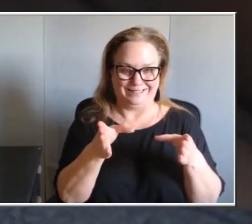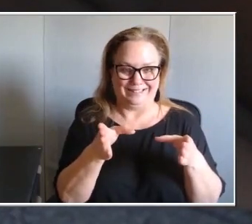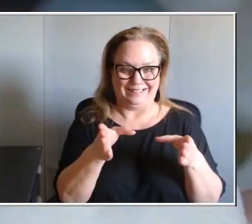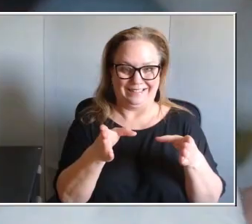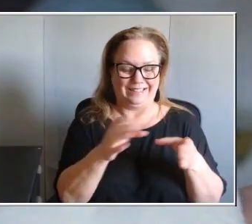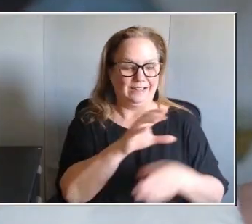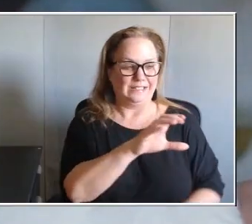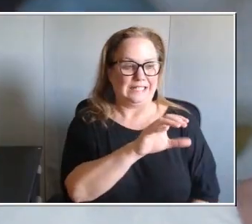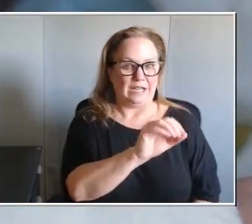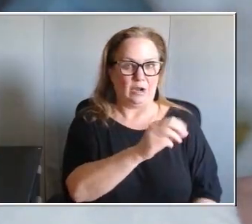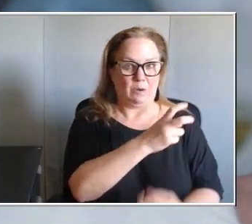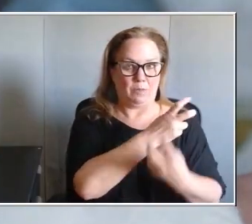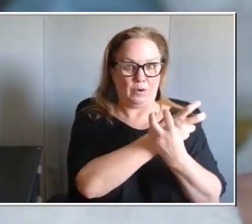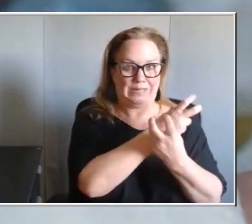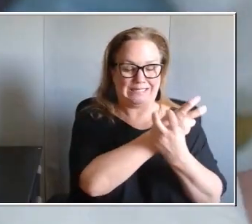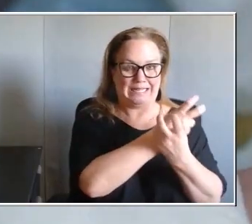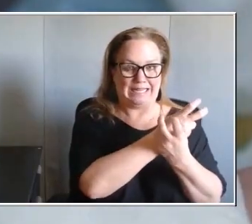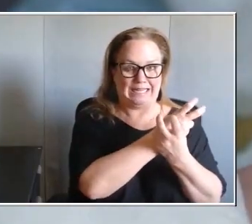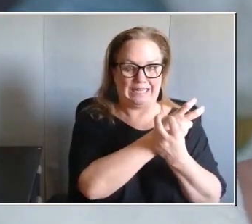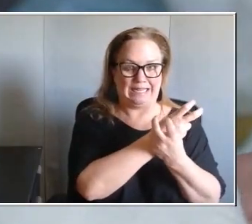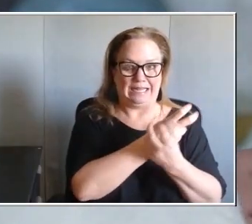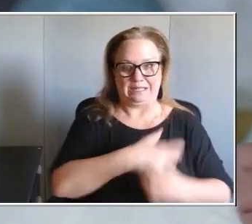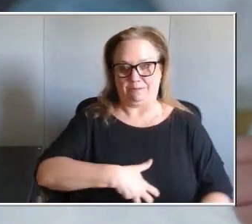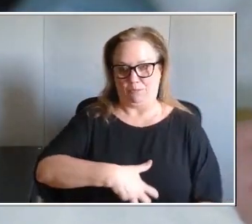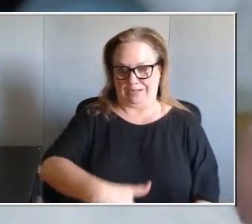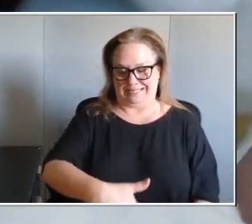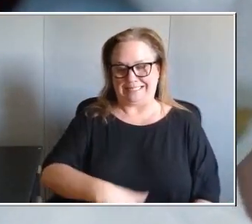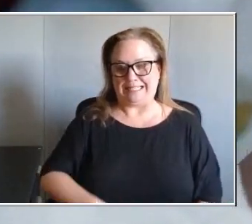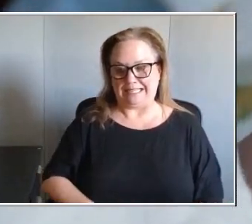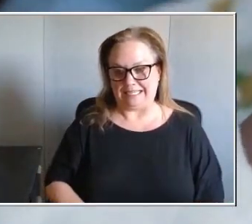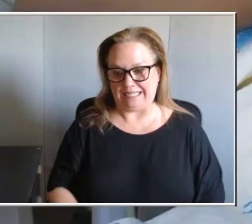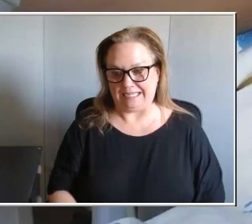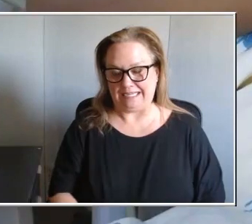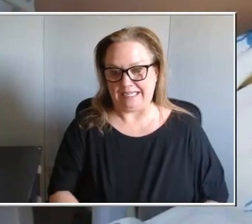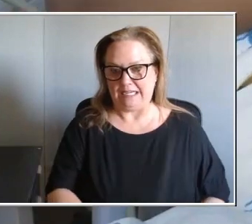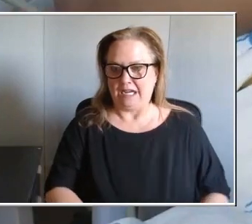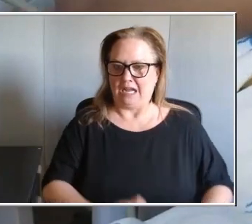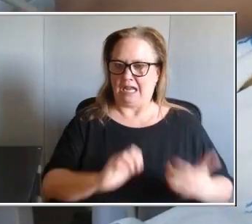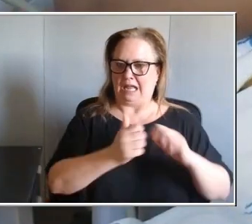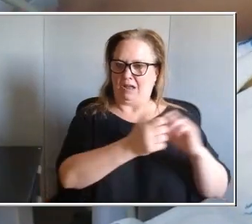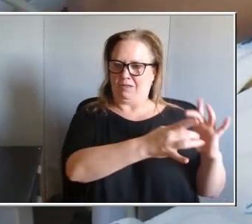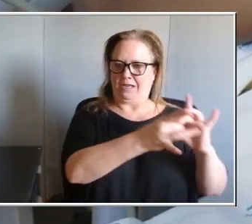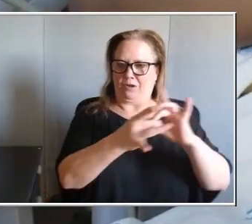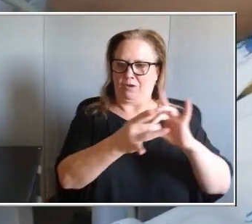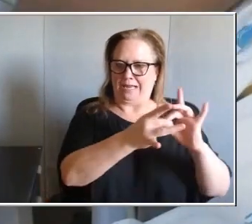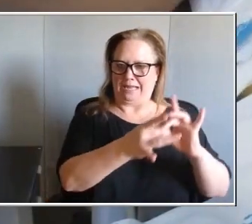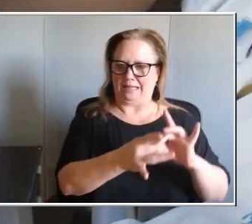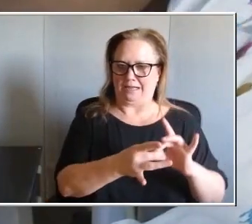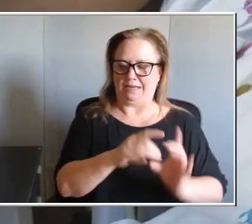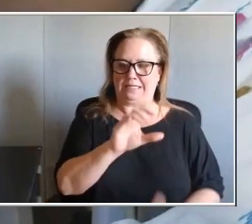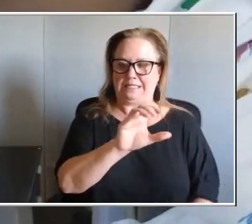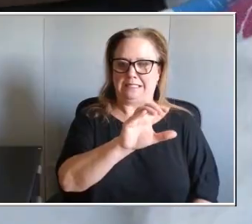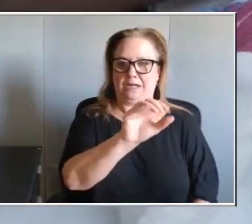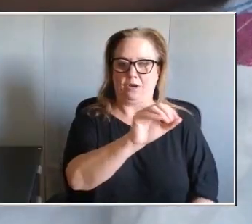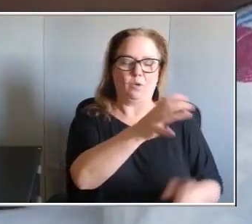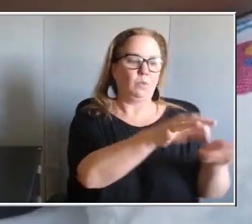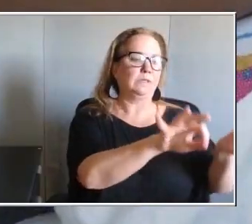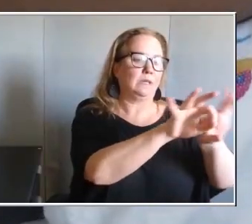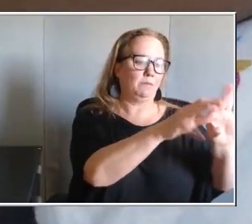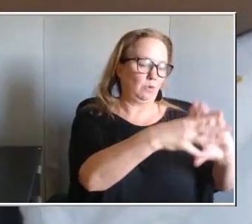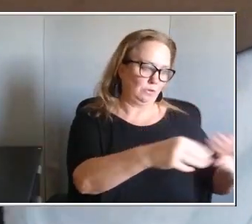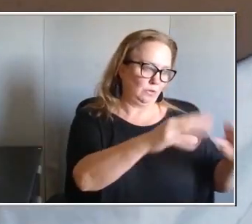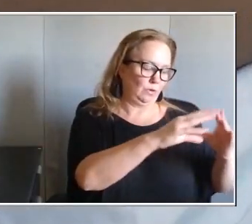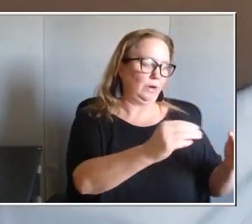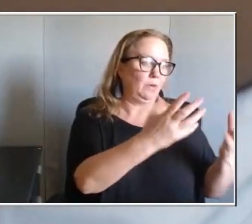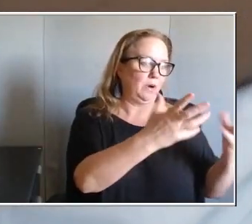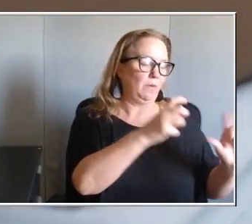carbon monoxide poisoning to pregnancy. And you think, how can those two things go together? Well, carbon monoxide was an important story this morning we wanted to talk